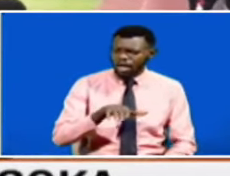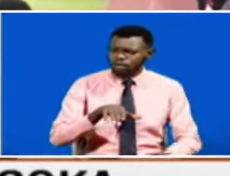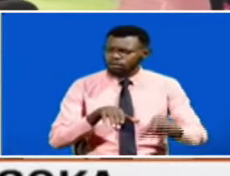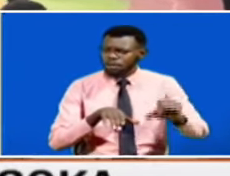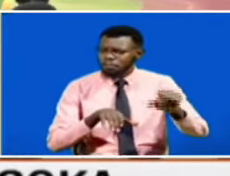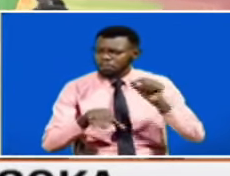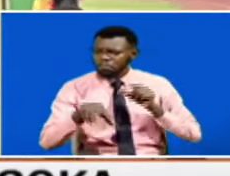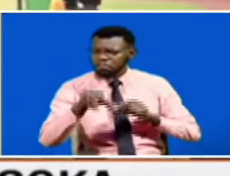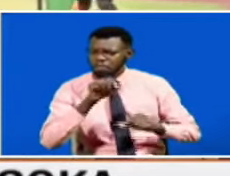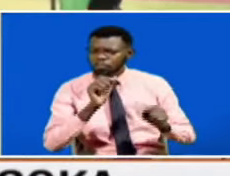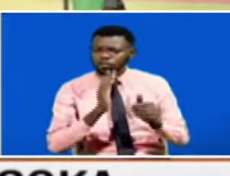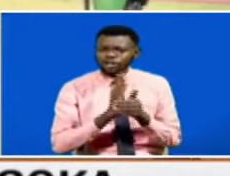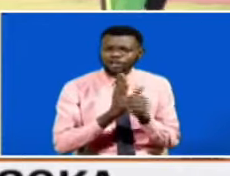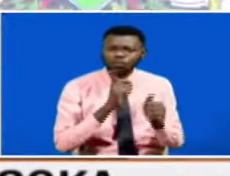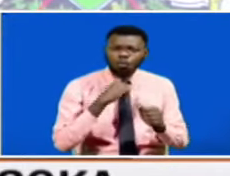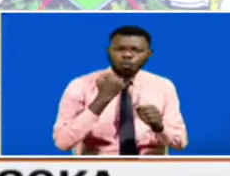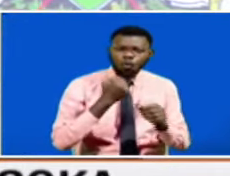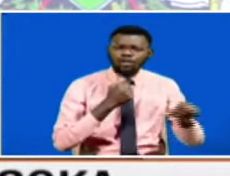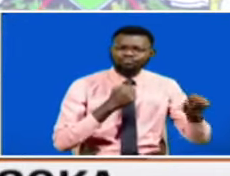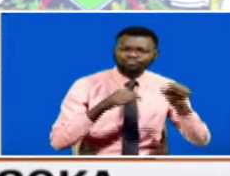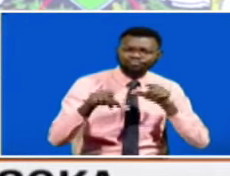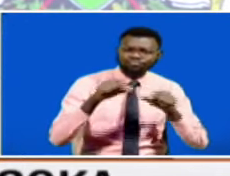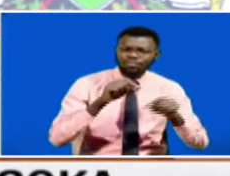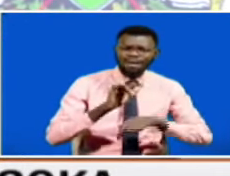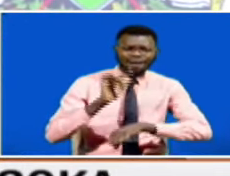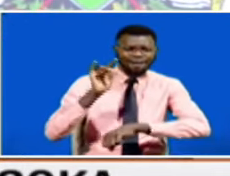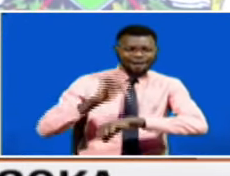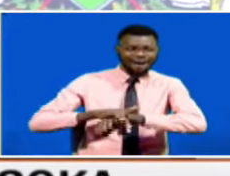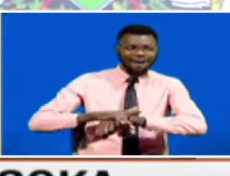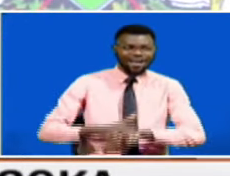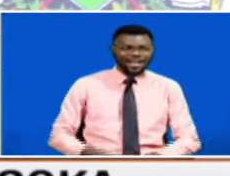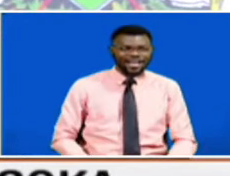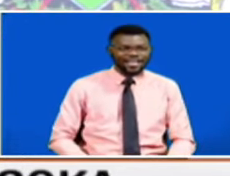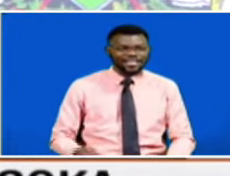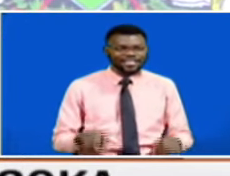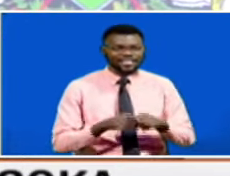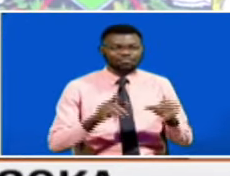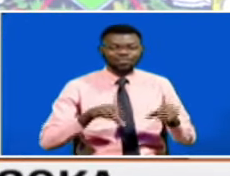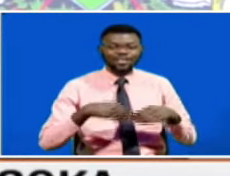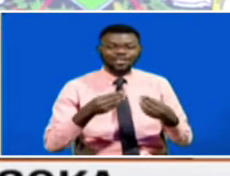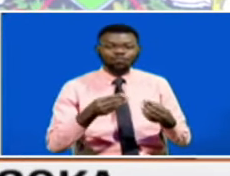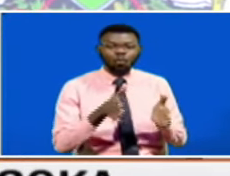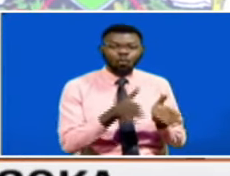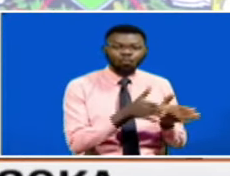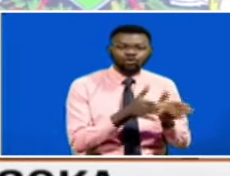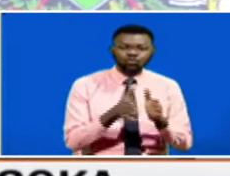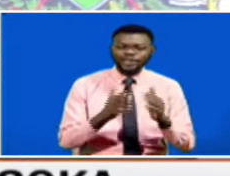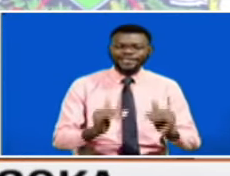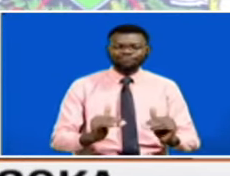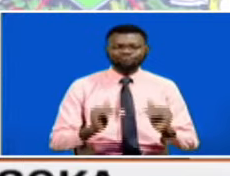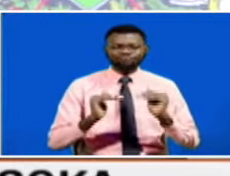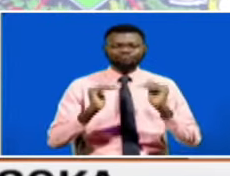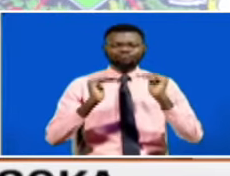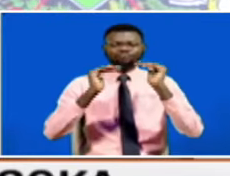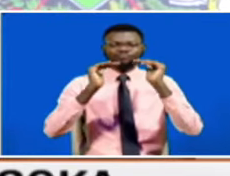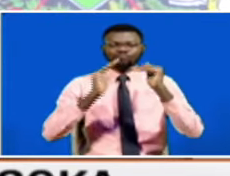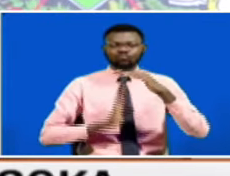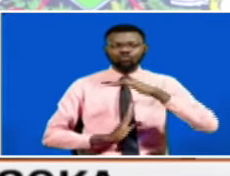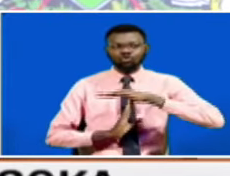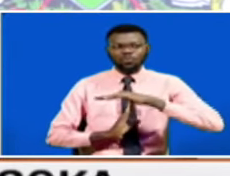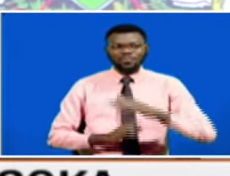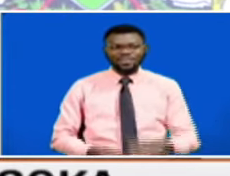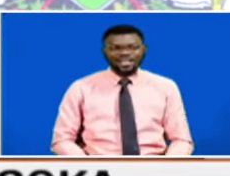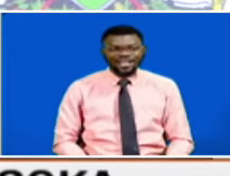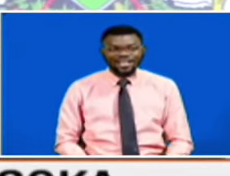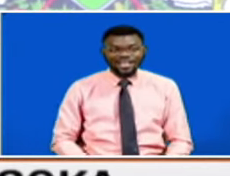earliest possible opportunity and then offer them a pathway to the top. That is what Kenya lacks, and that